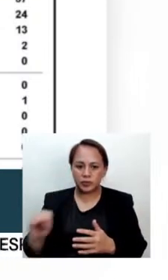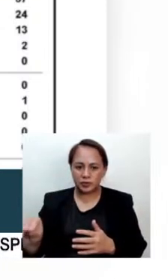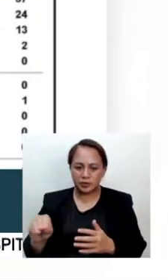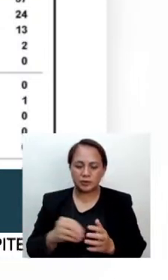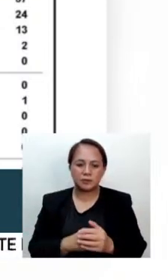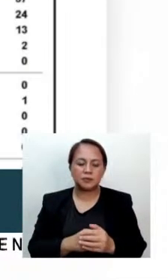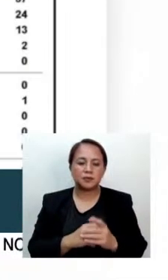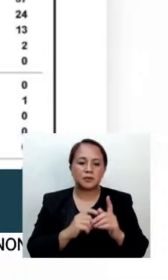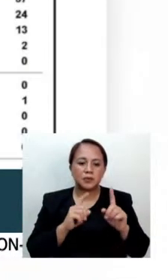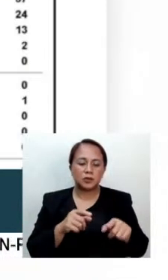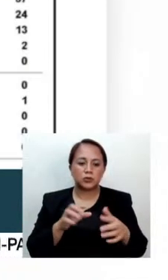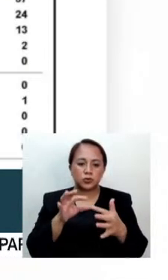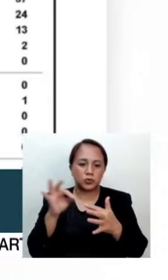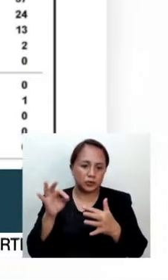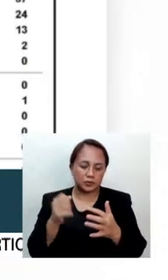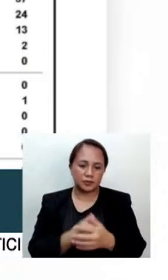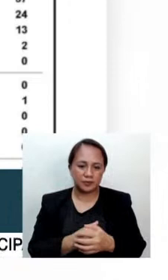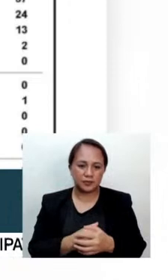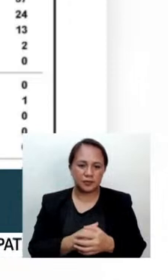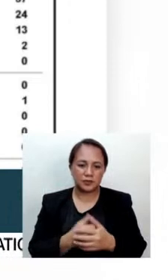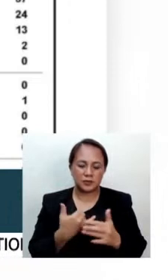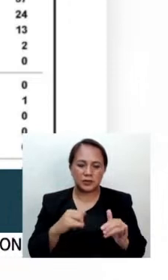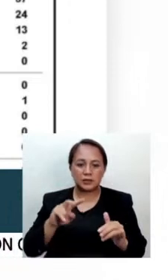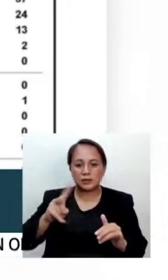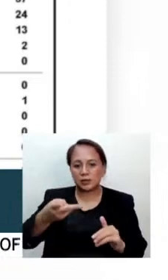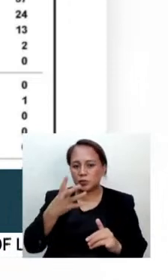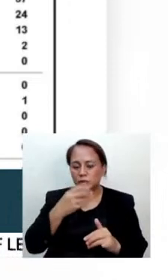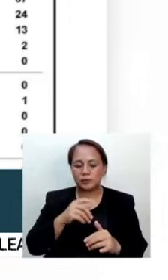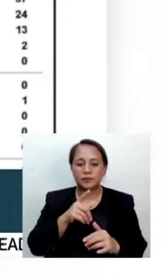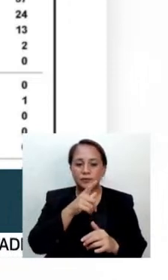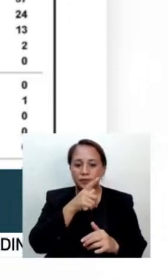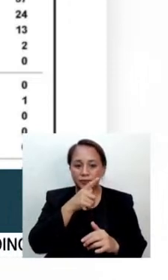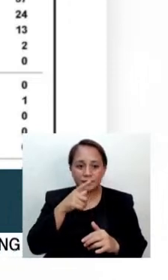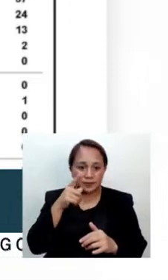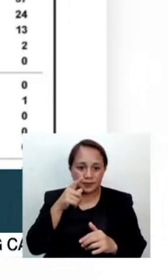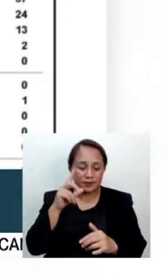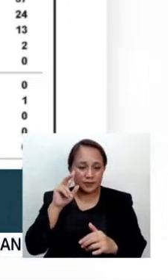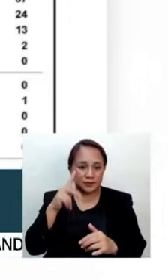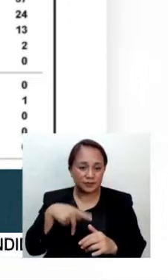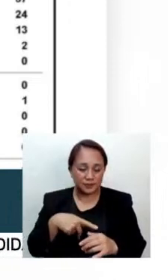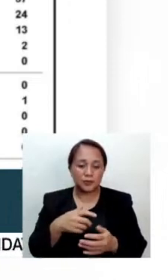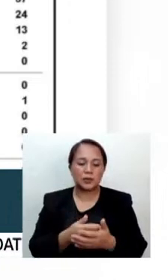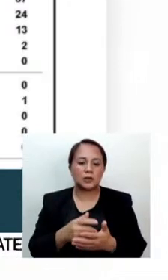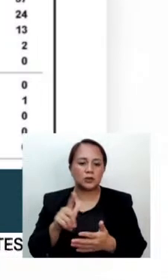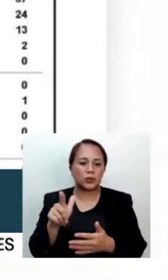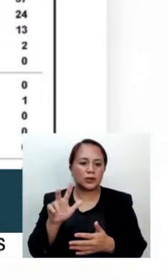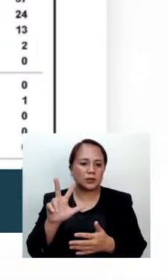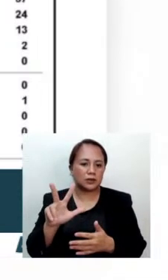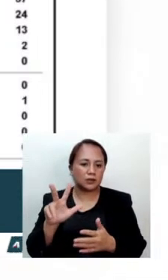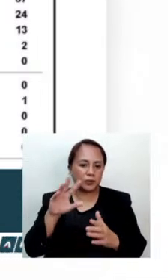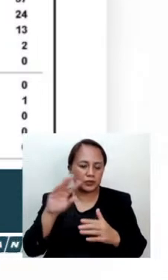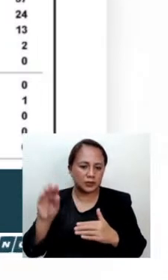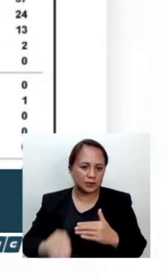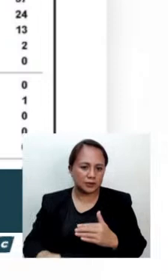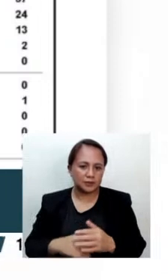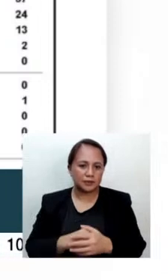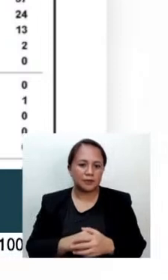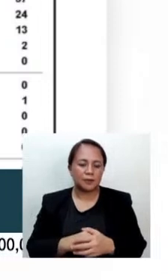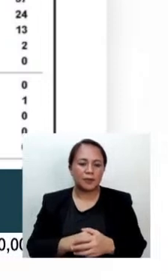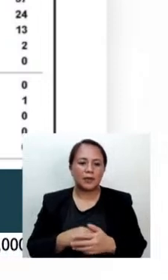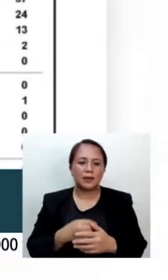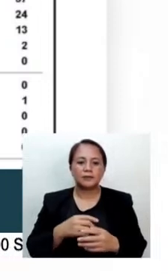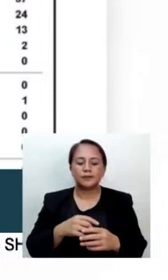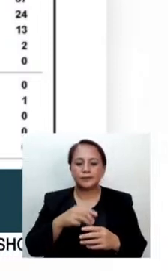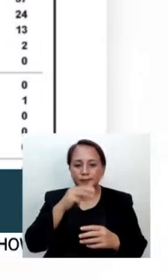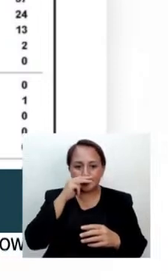respondents choosing him. Still in second, Vice President Leni Robredo at 23%. Boxing legend